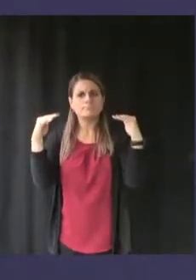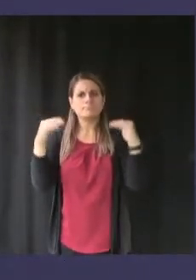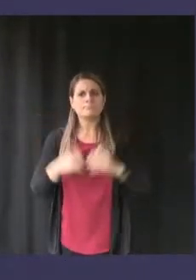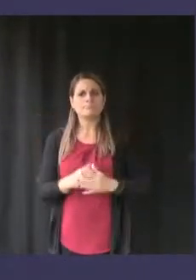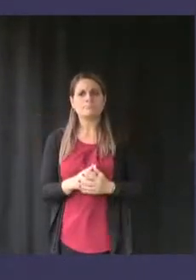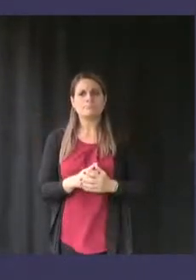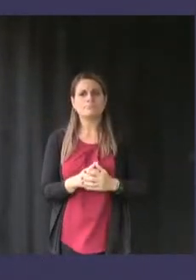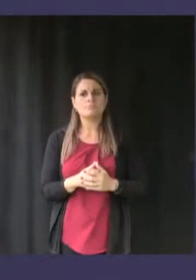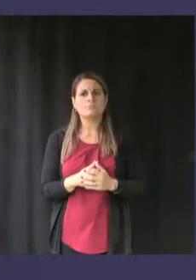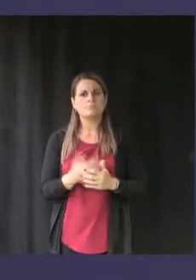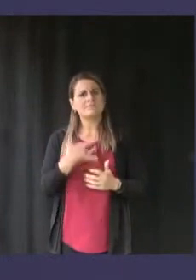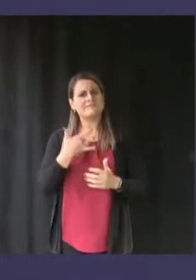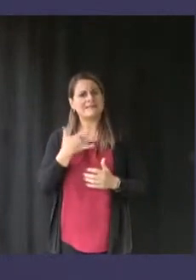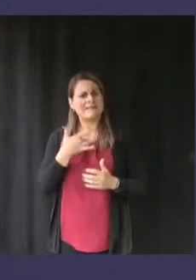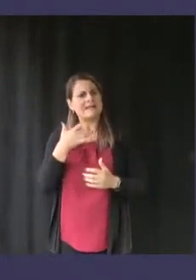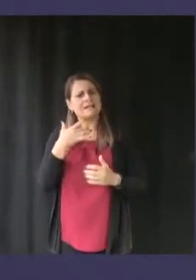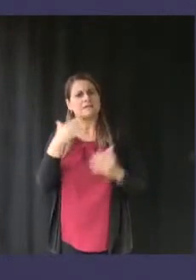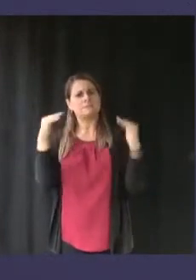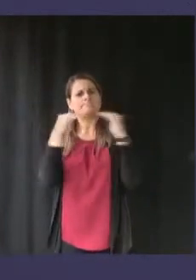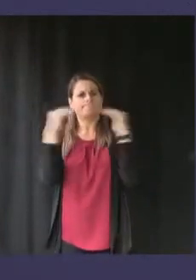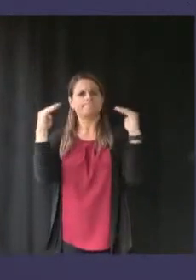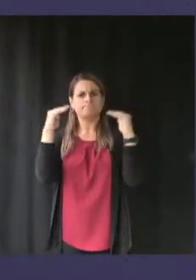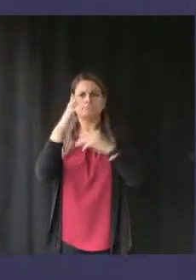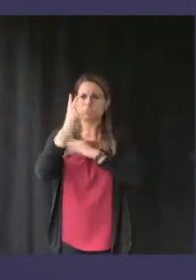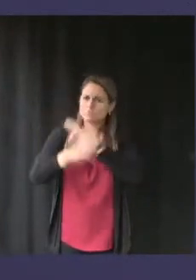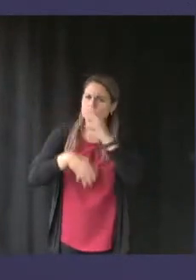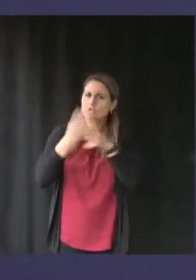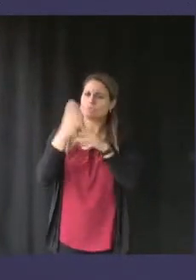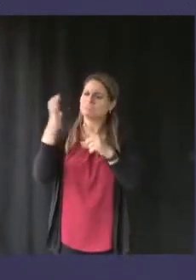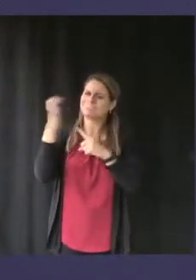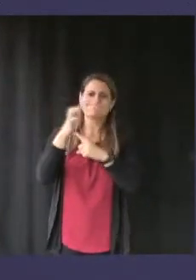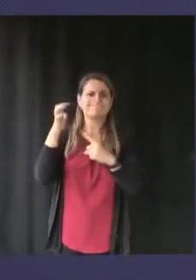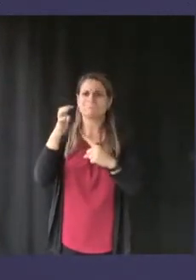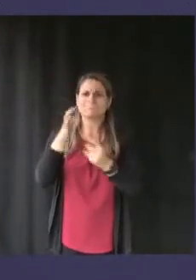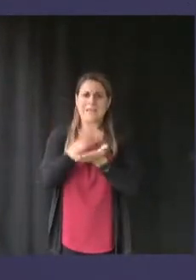university. For 25 years, the Dodd Center